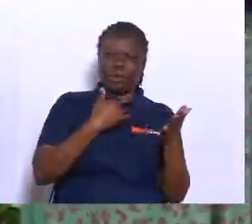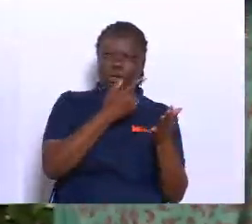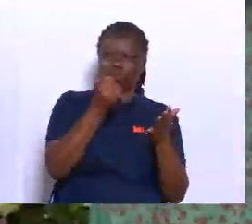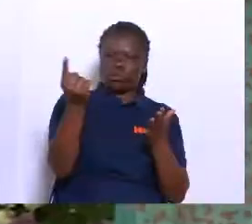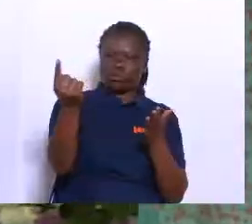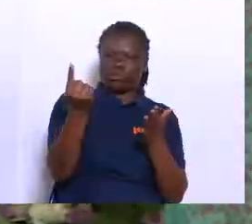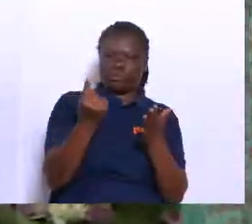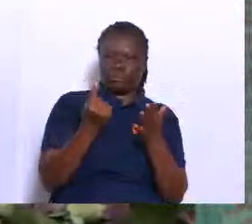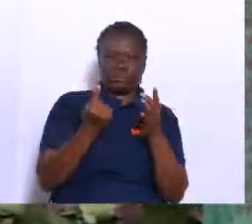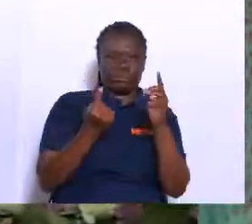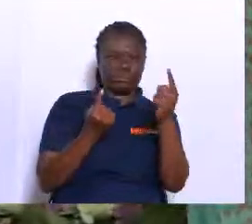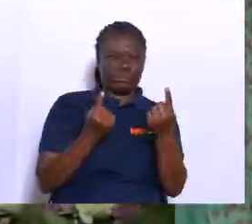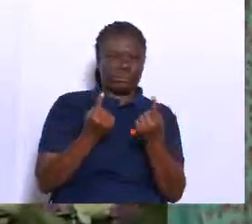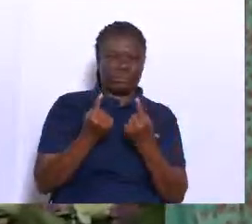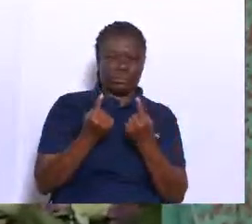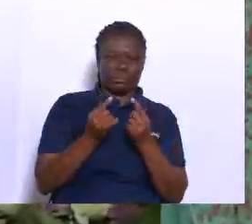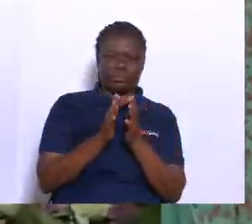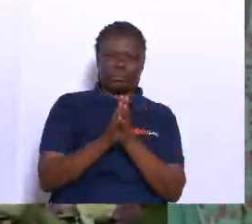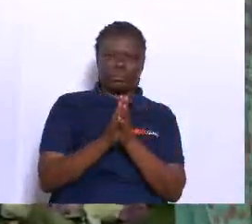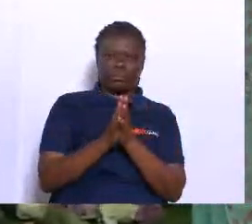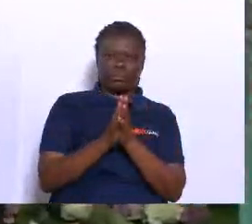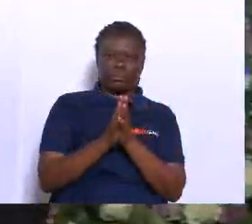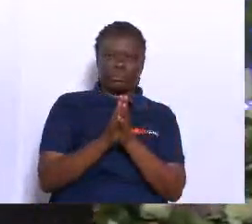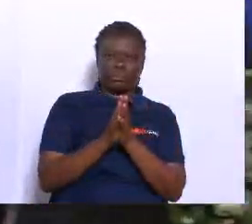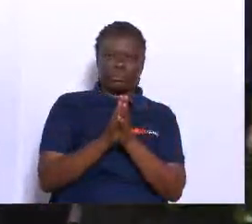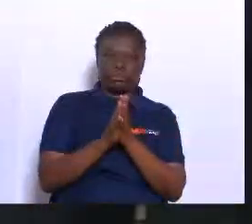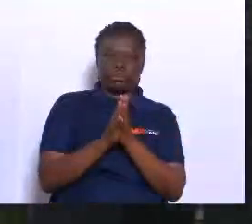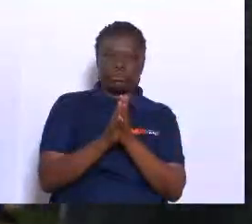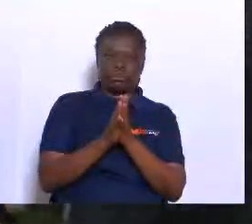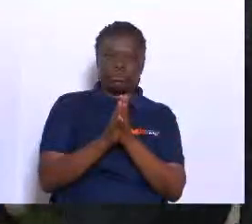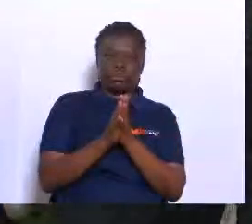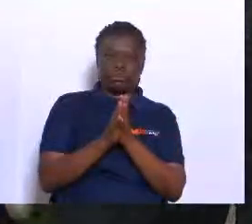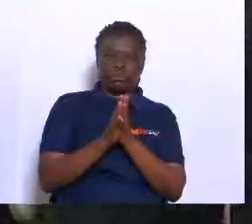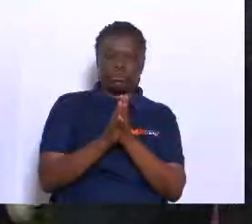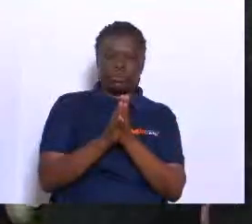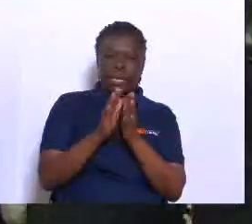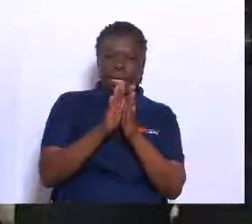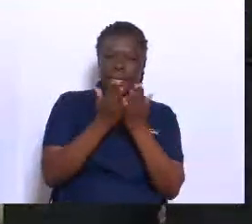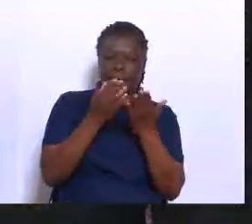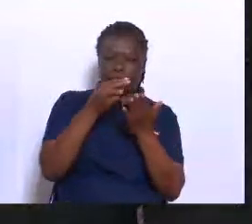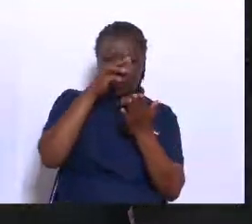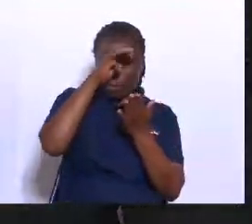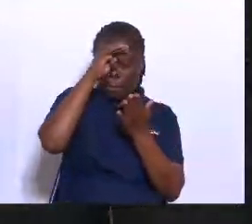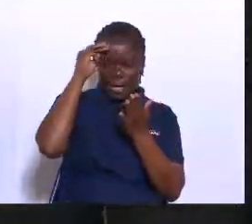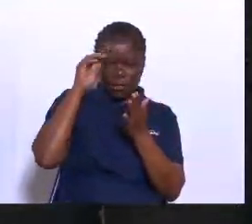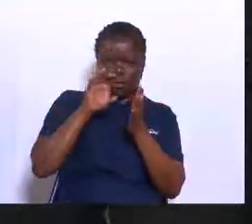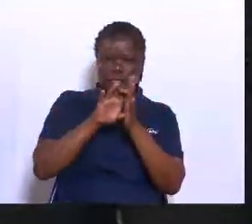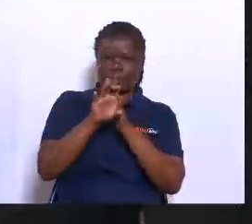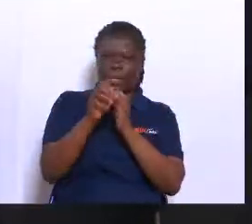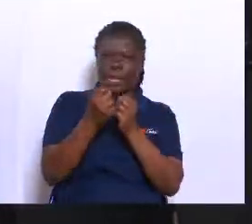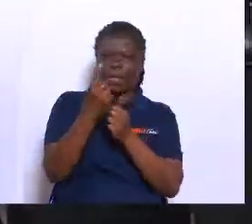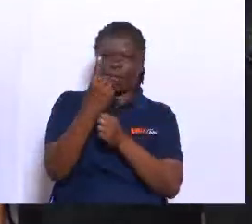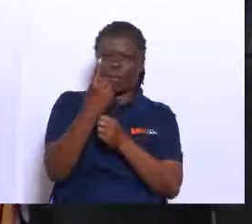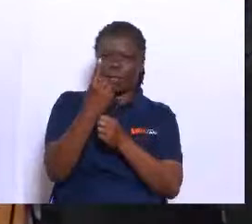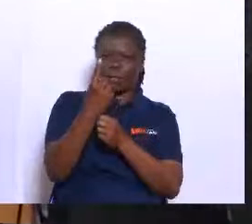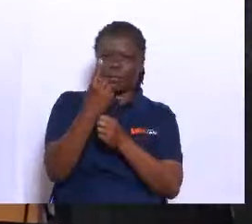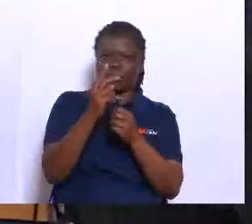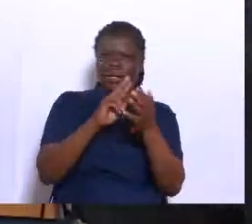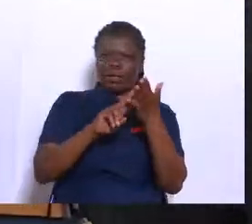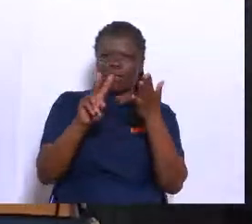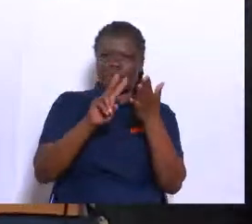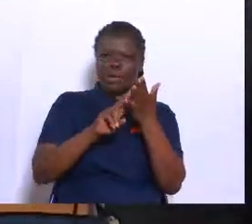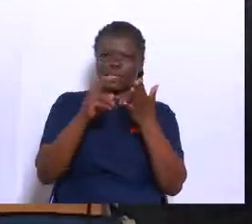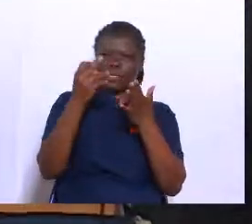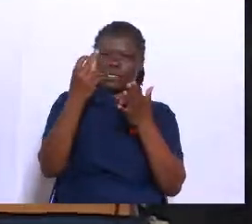now. Maandiko matakatifu yanasema katika kitabu cha Mathayo 11 mstari